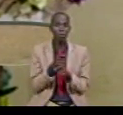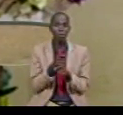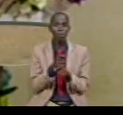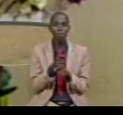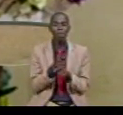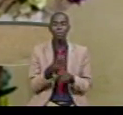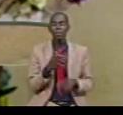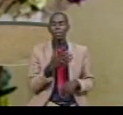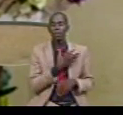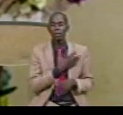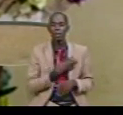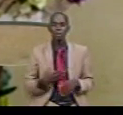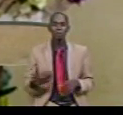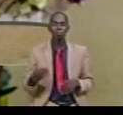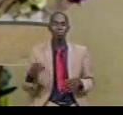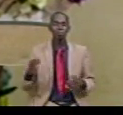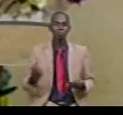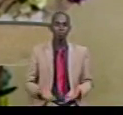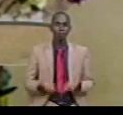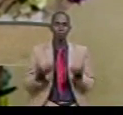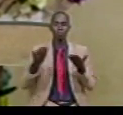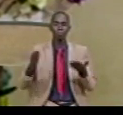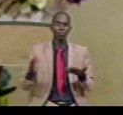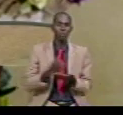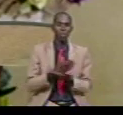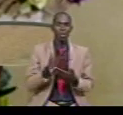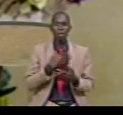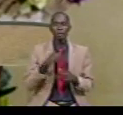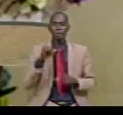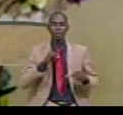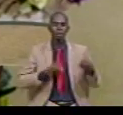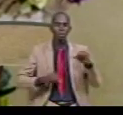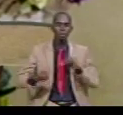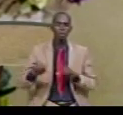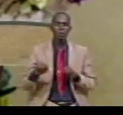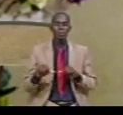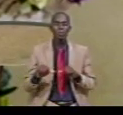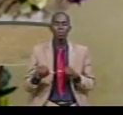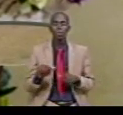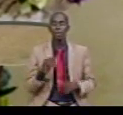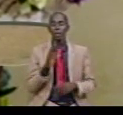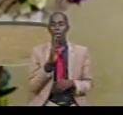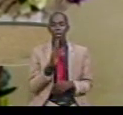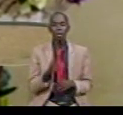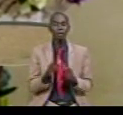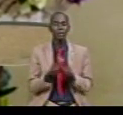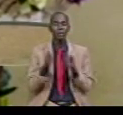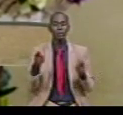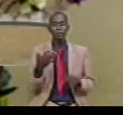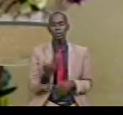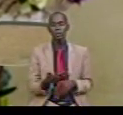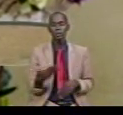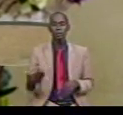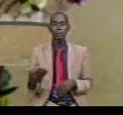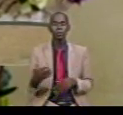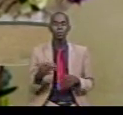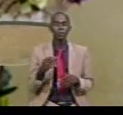elevated music and drama as veritable tools for